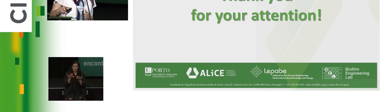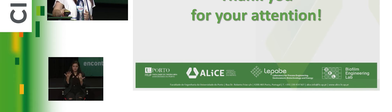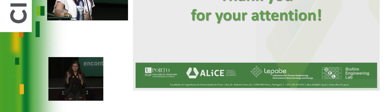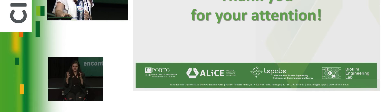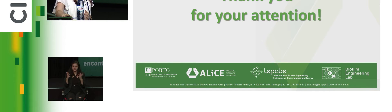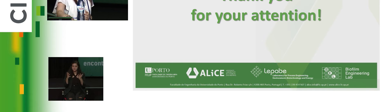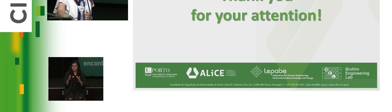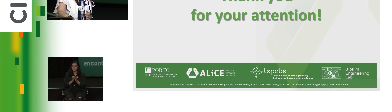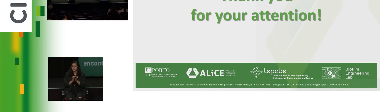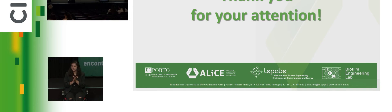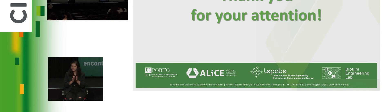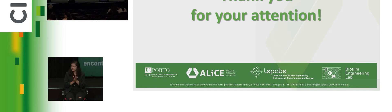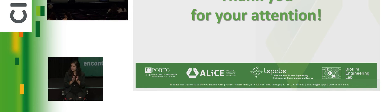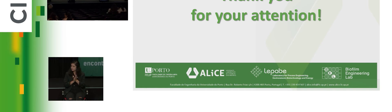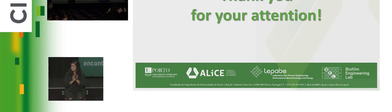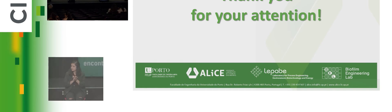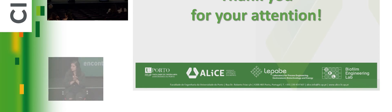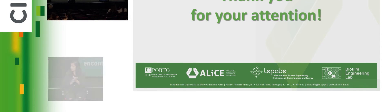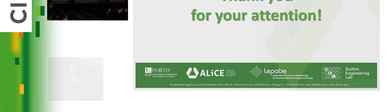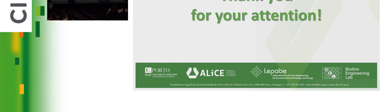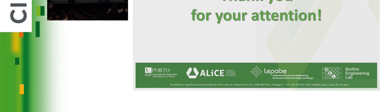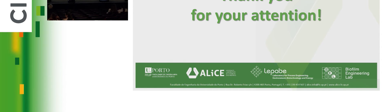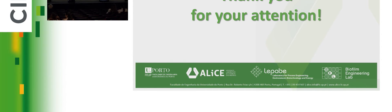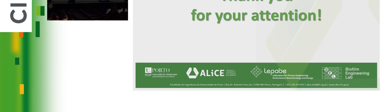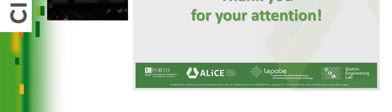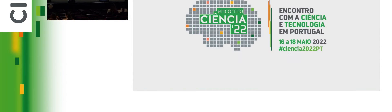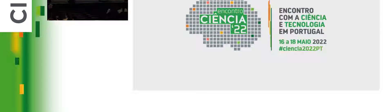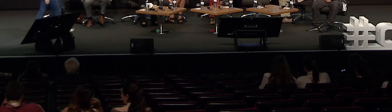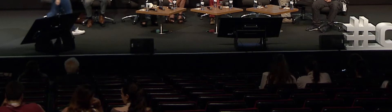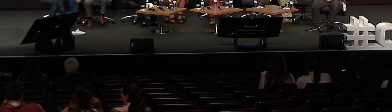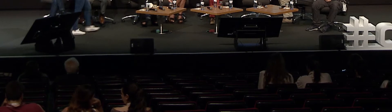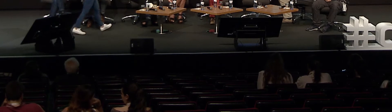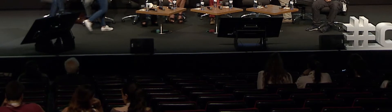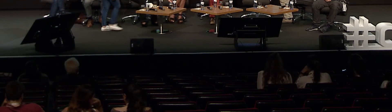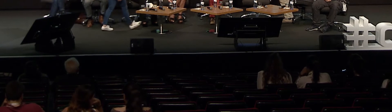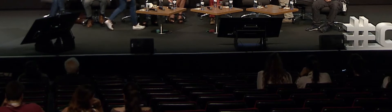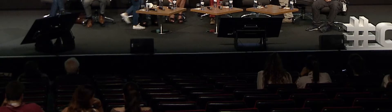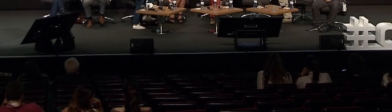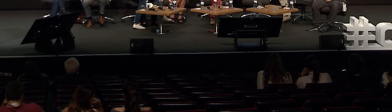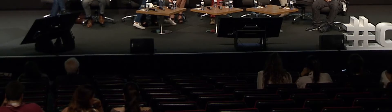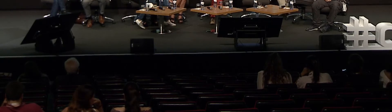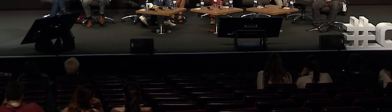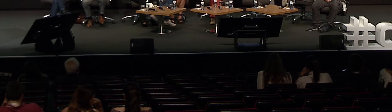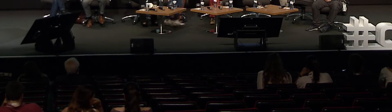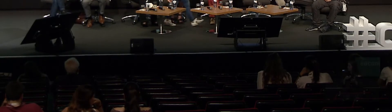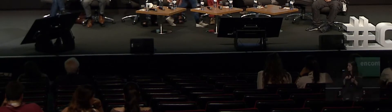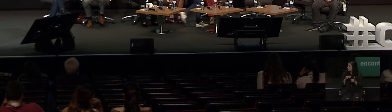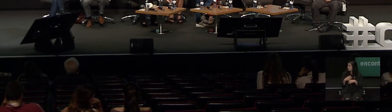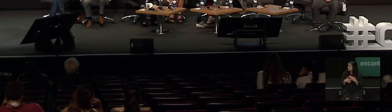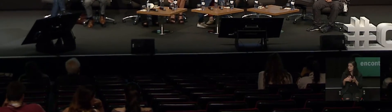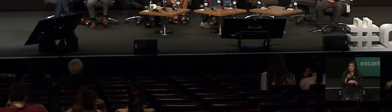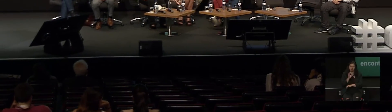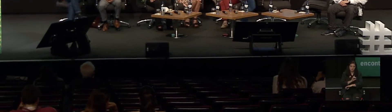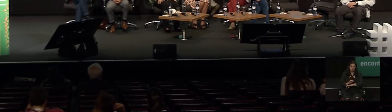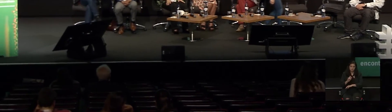atenção. Obrigada, Anabela. Passo agora ao Miguel Salles Dias, do Centro de Investigação em Ciências da Informação, Tecnologias e Arquitetura